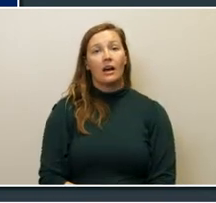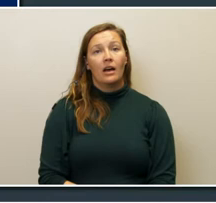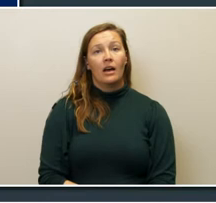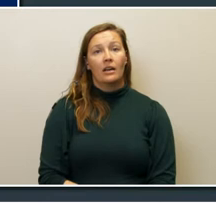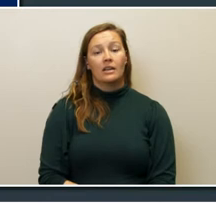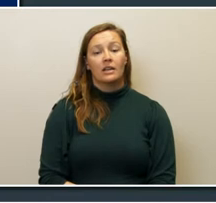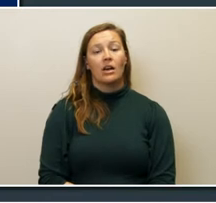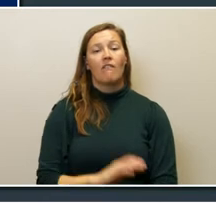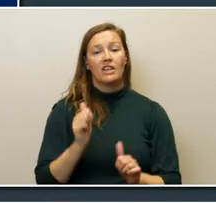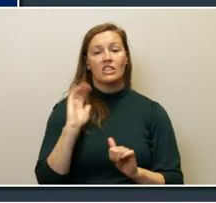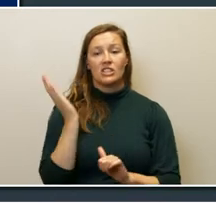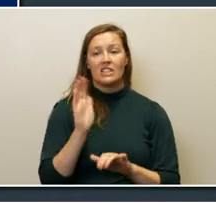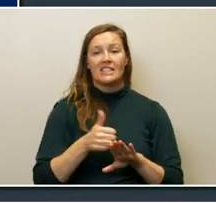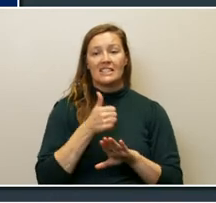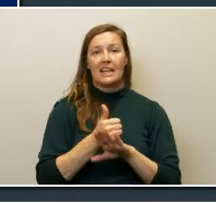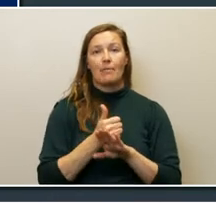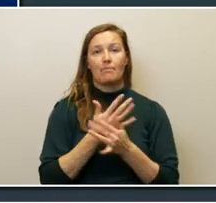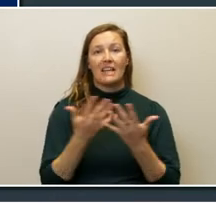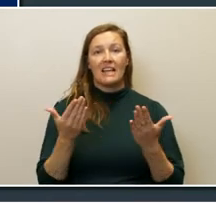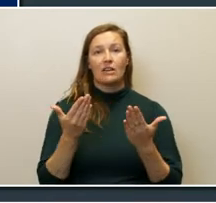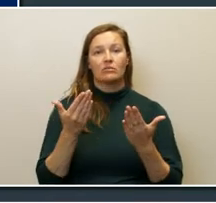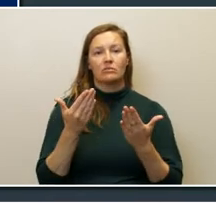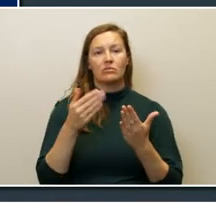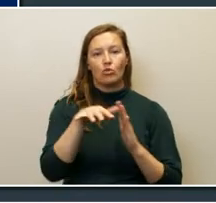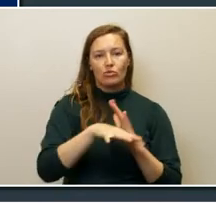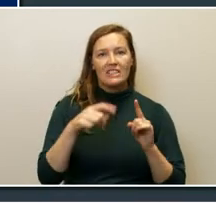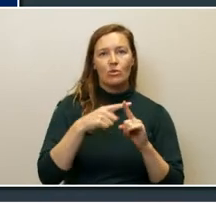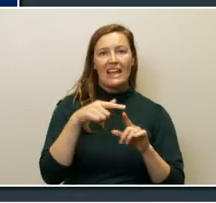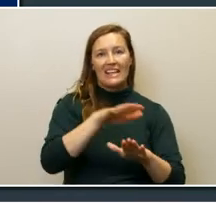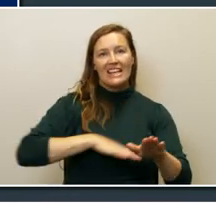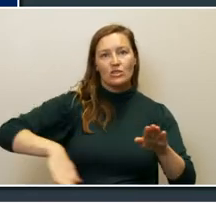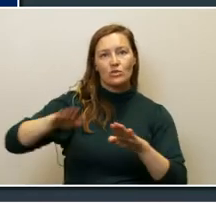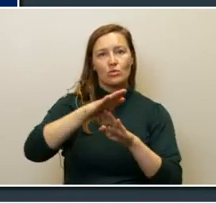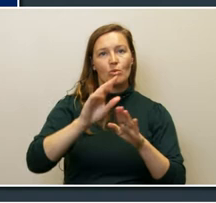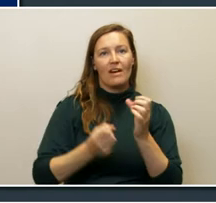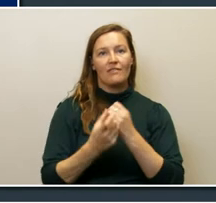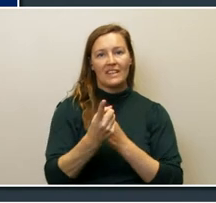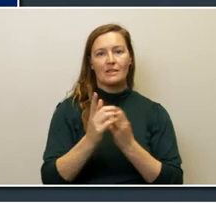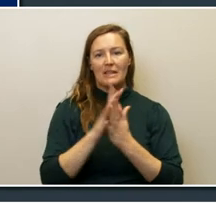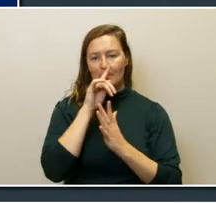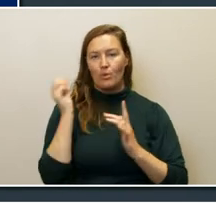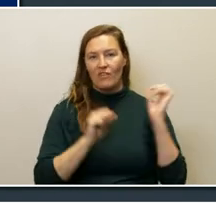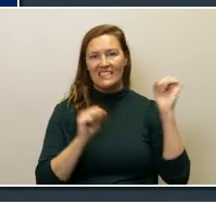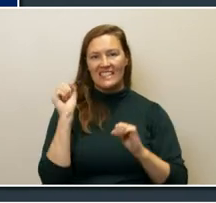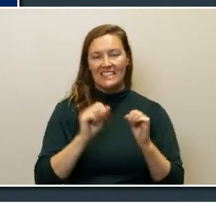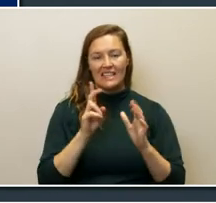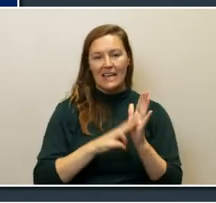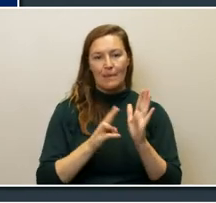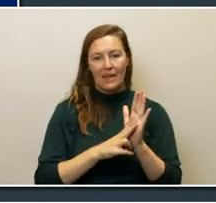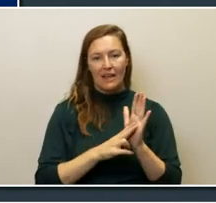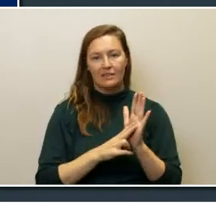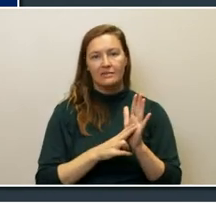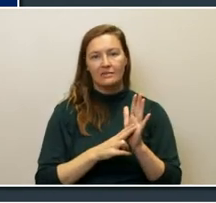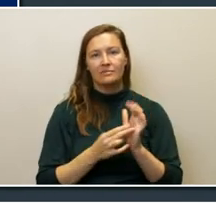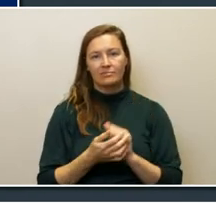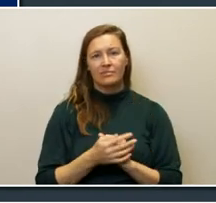and national events which have brought people into Napier for a number of days on end, and